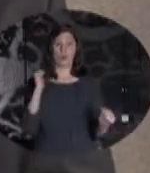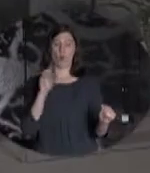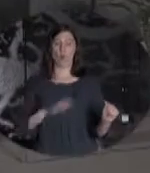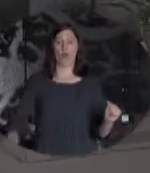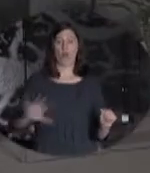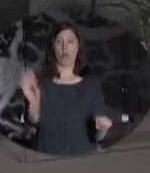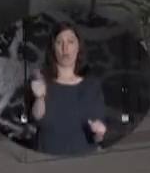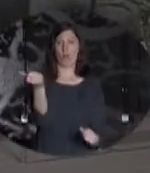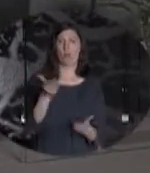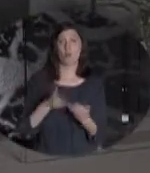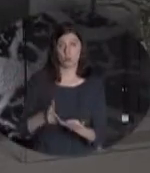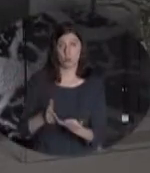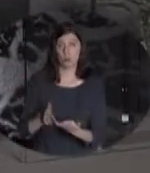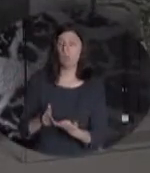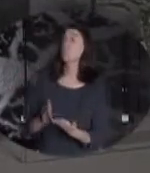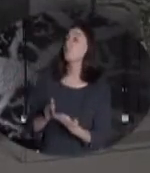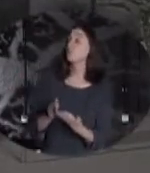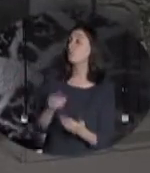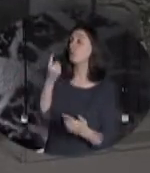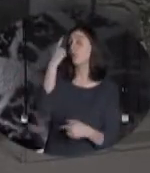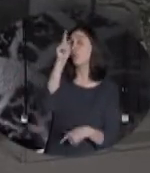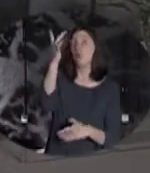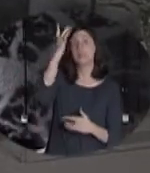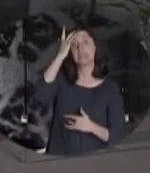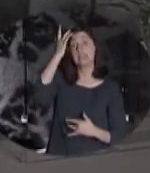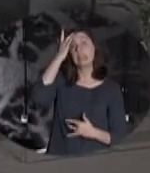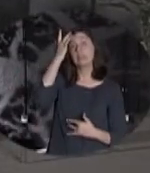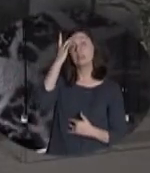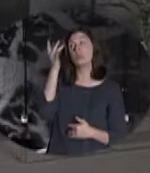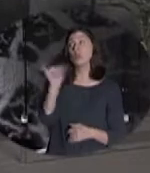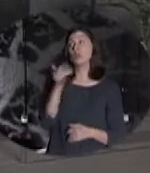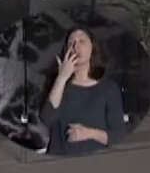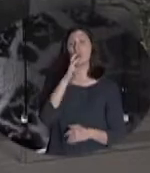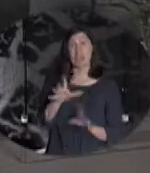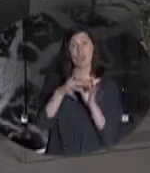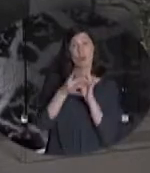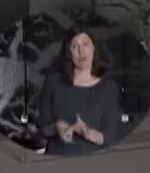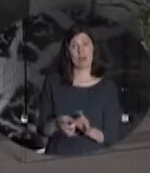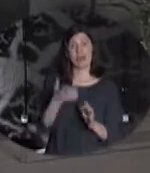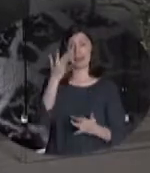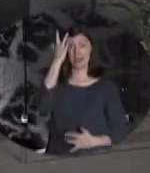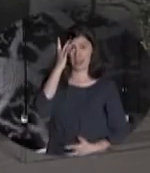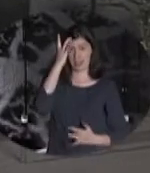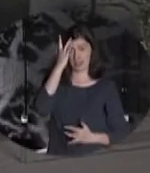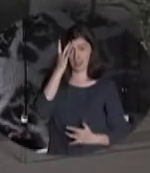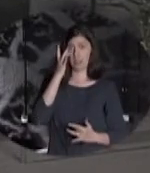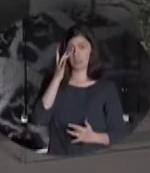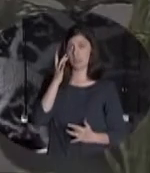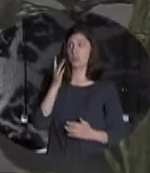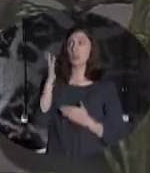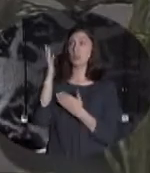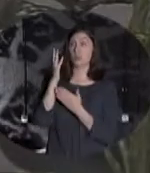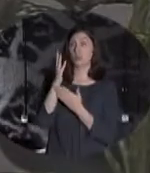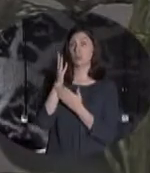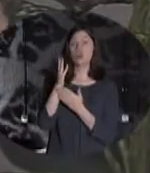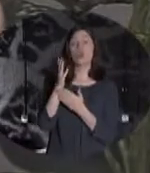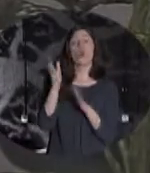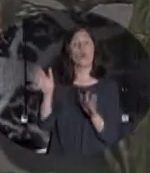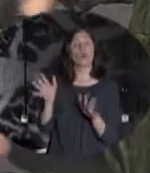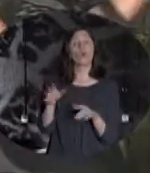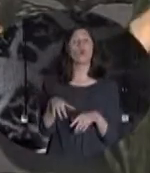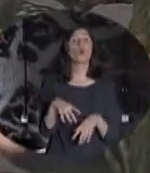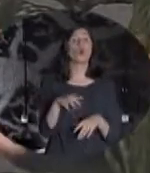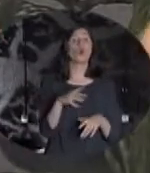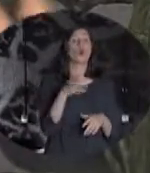water. Now, with illnesses we were talking about earlier, there's also heat-related illnesses. Yes. So part of that is, what's the difference between